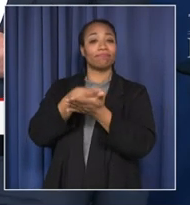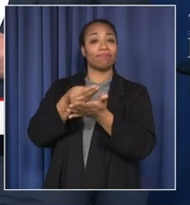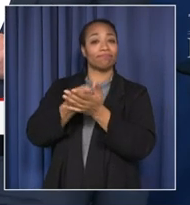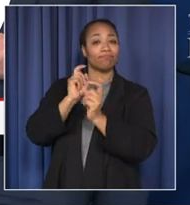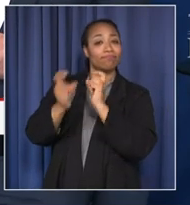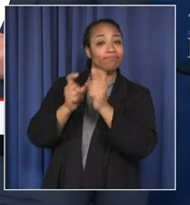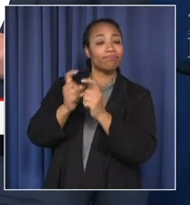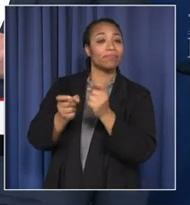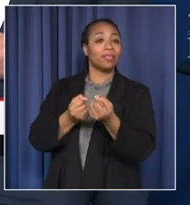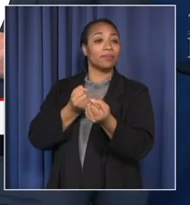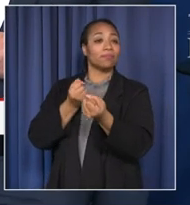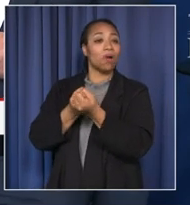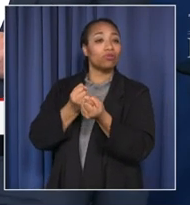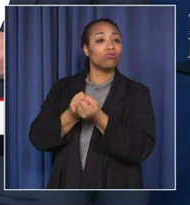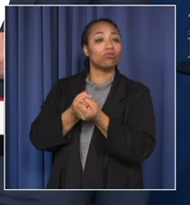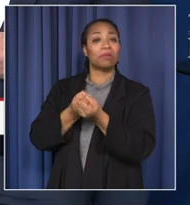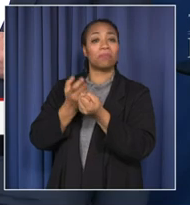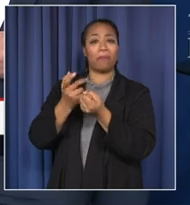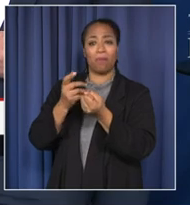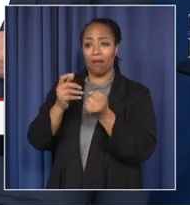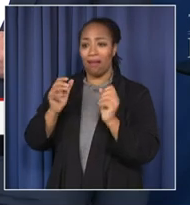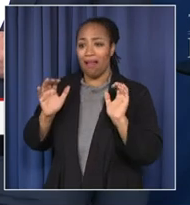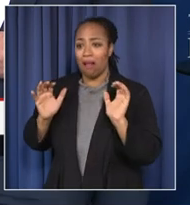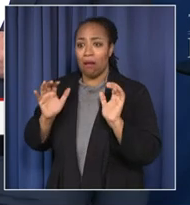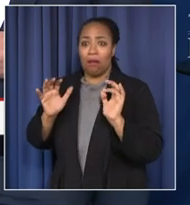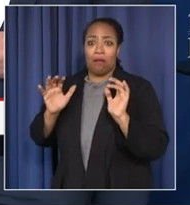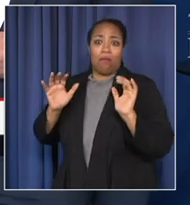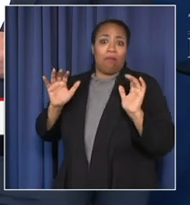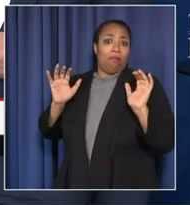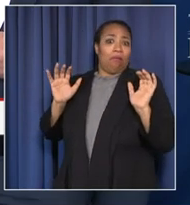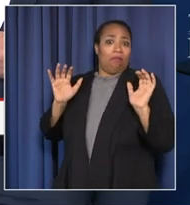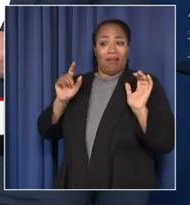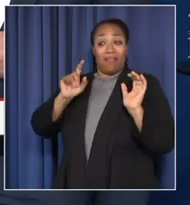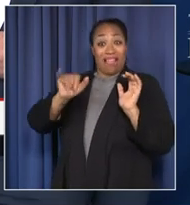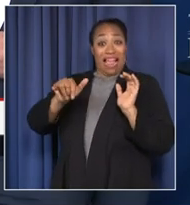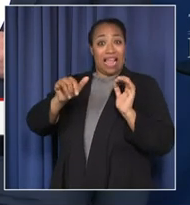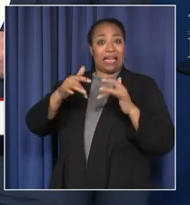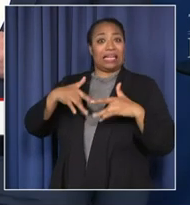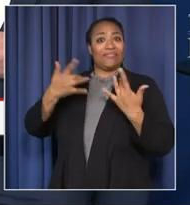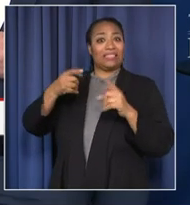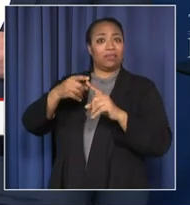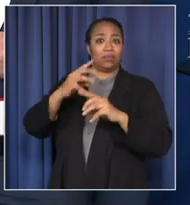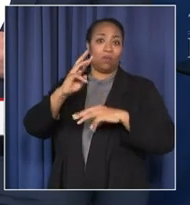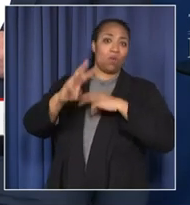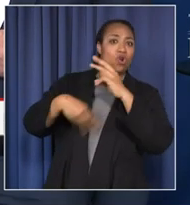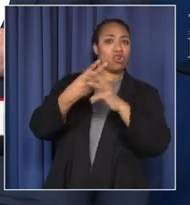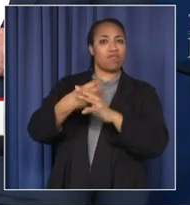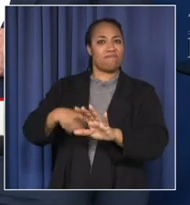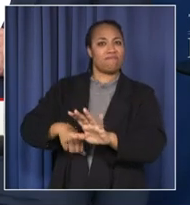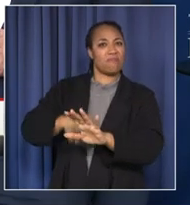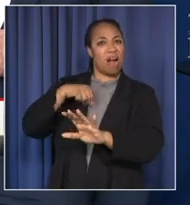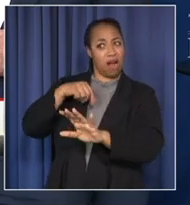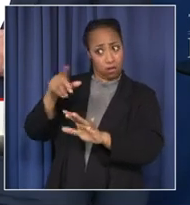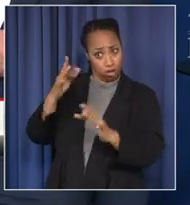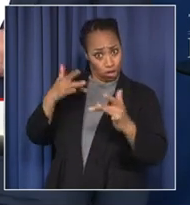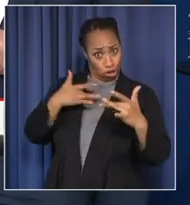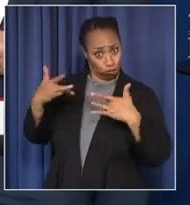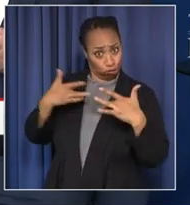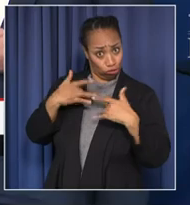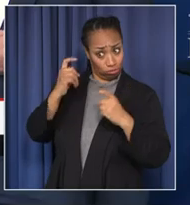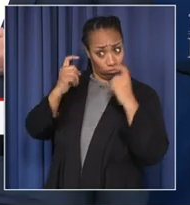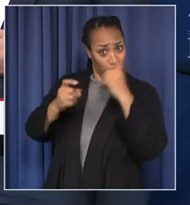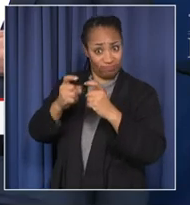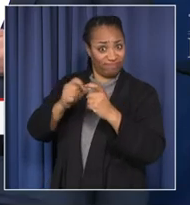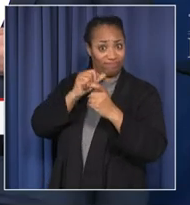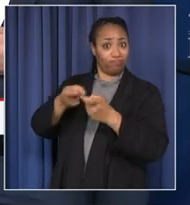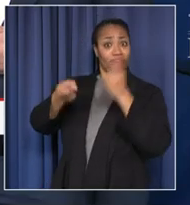toward the LGBTQ community? And do you have any concerns about the Trump administration impacting World Pride?